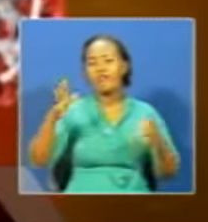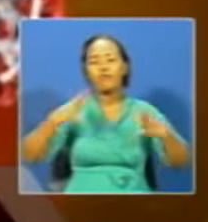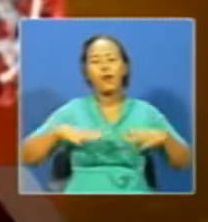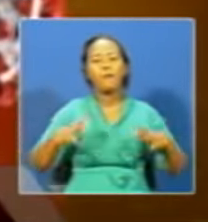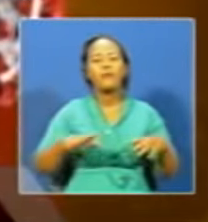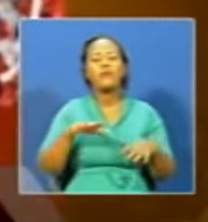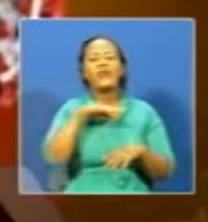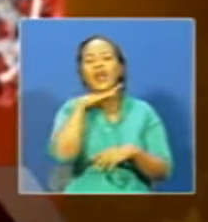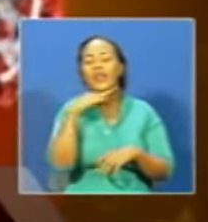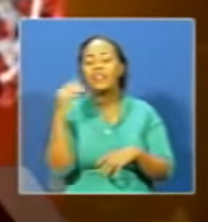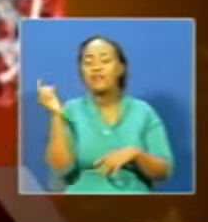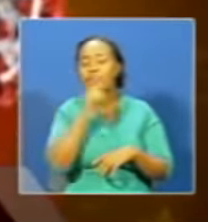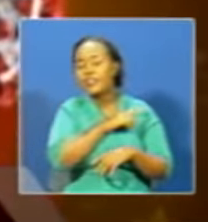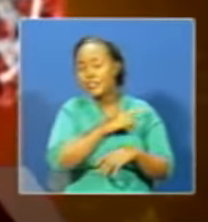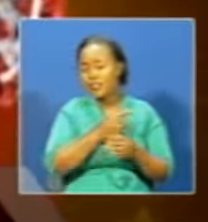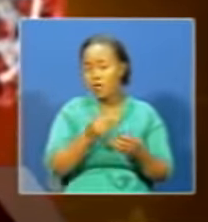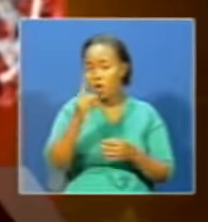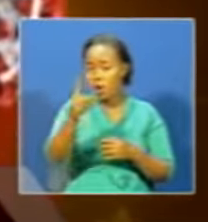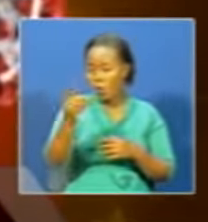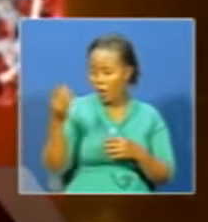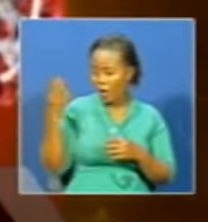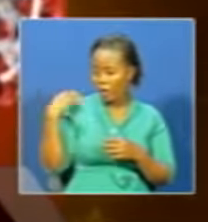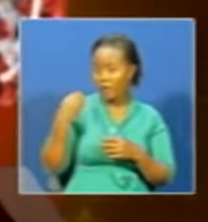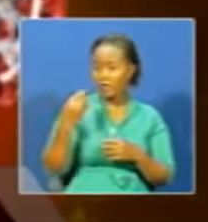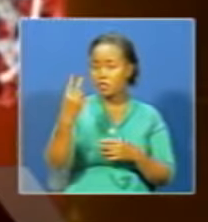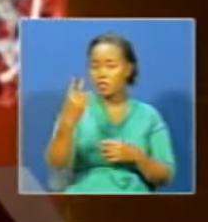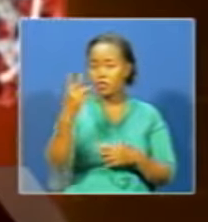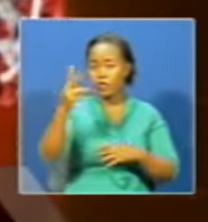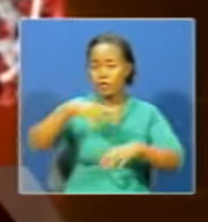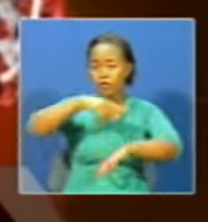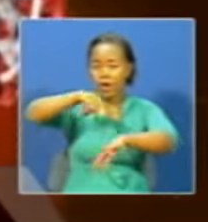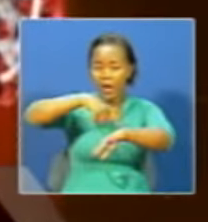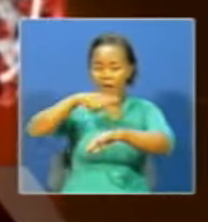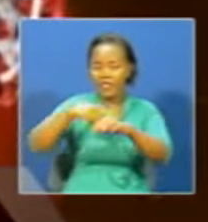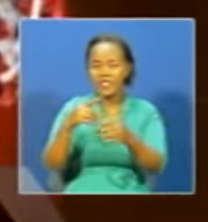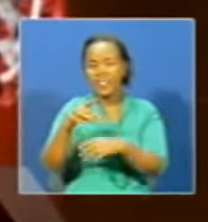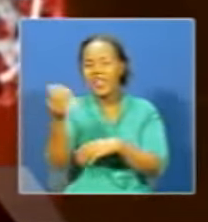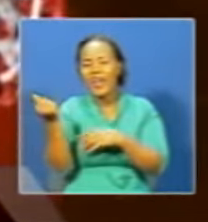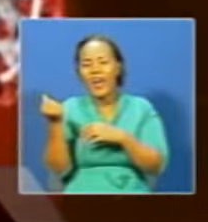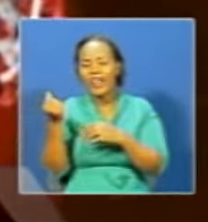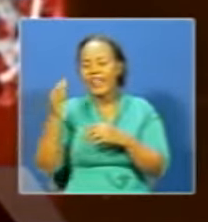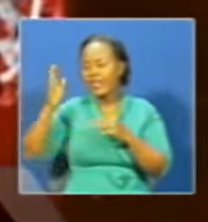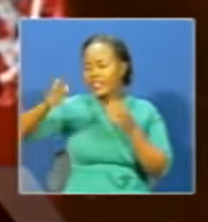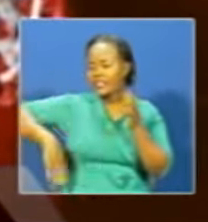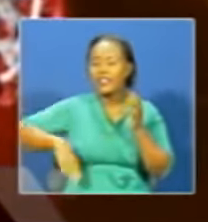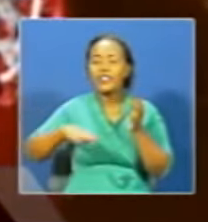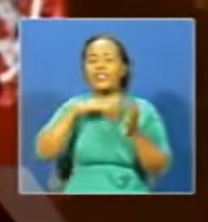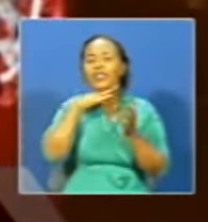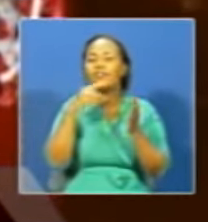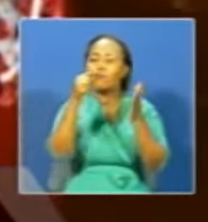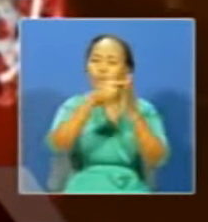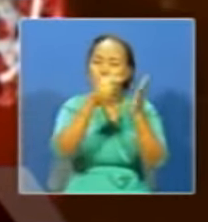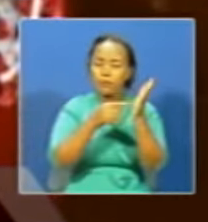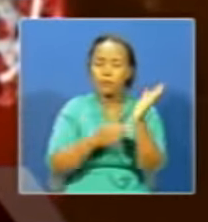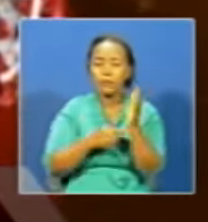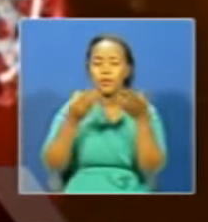them in the last 24 hours, while four are late deaths. This now pushes the cumulative death toll to